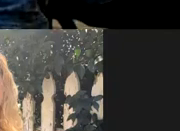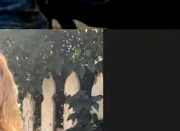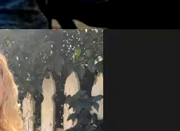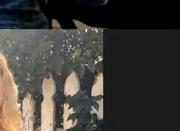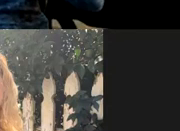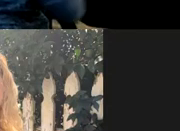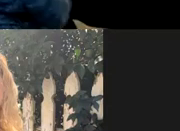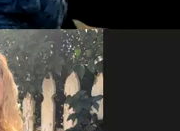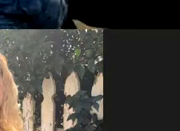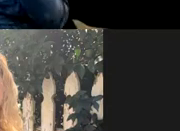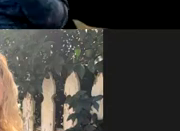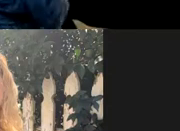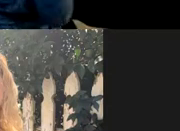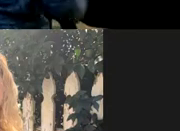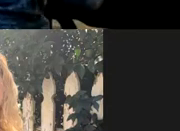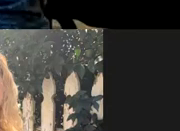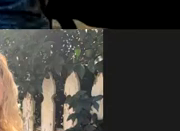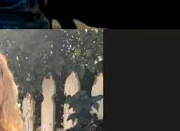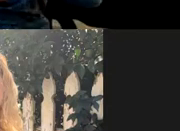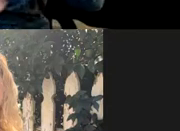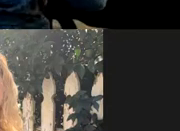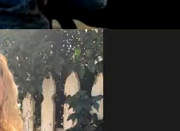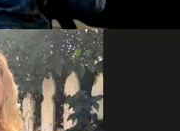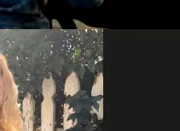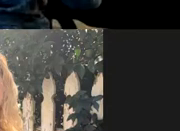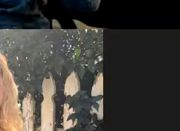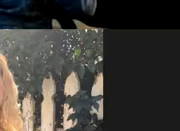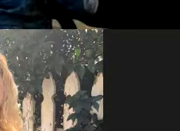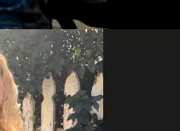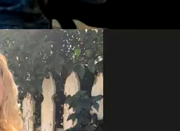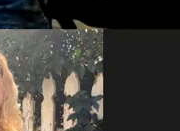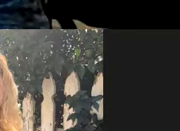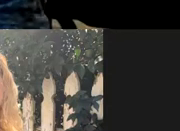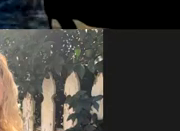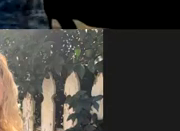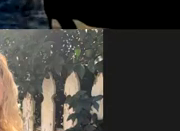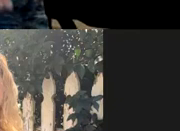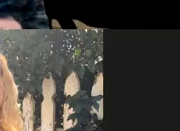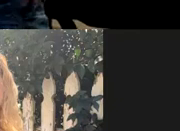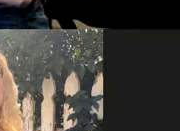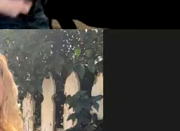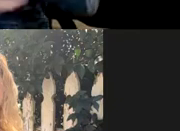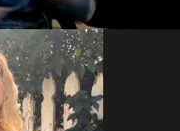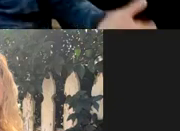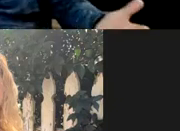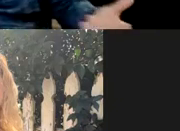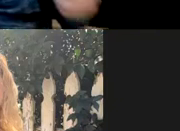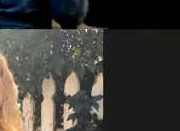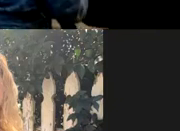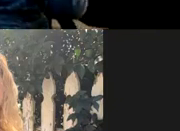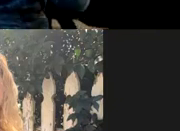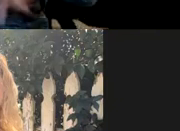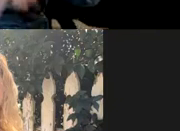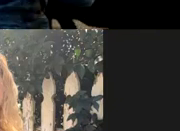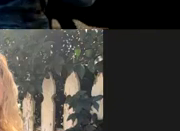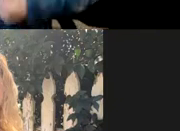city. And then the rents just kept going up and up and up. So it's almost impossible for someone to afford a place there.